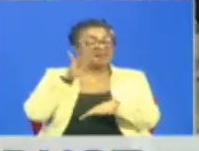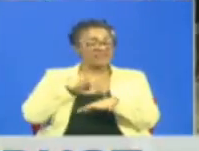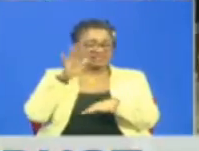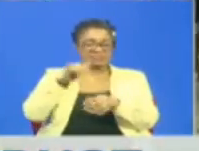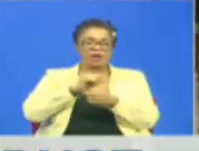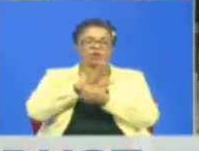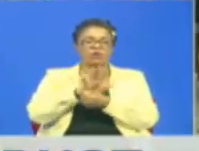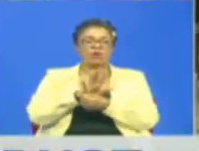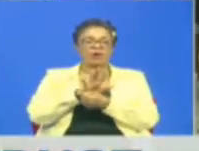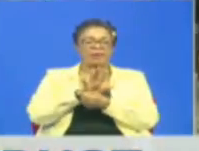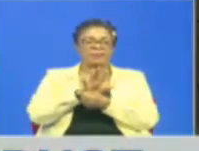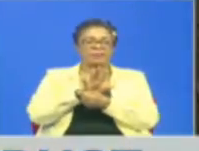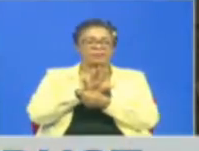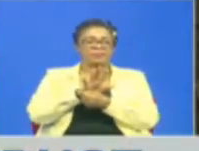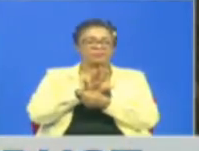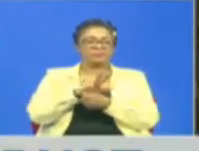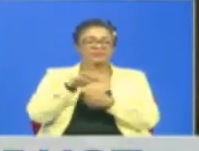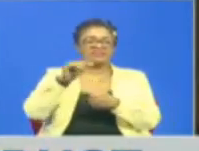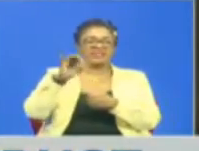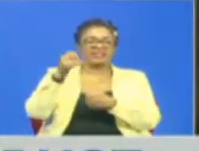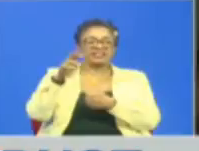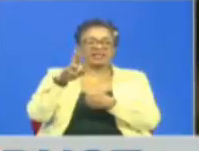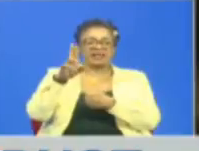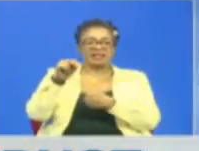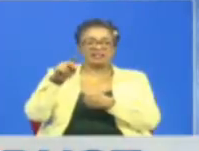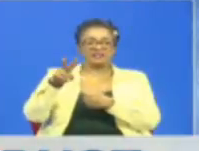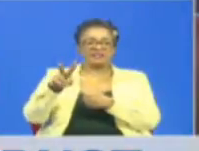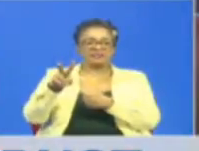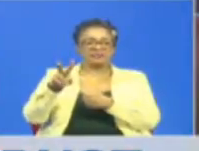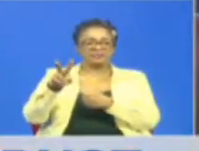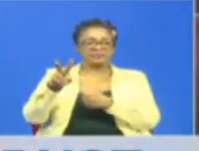coronavirus pandemic. Victor Kiprop, NTV.